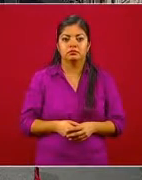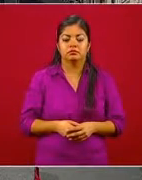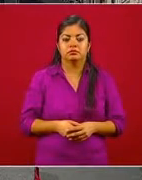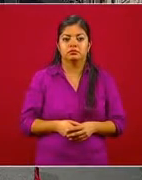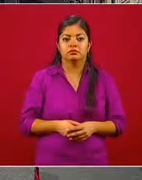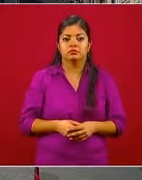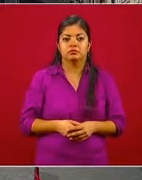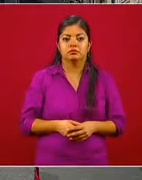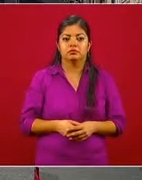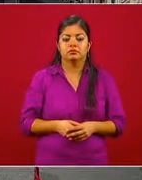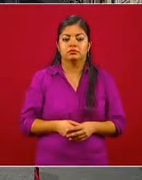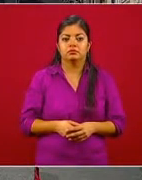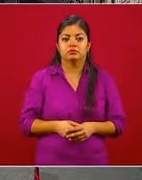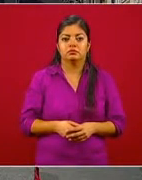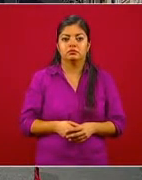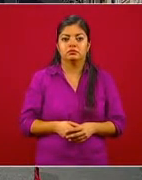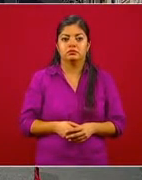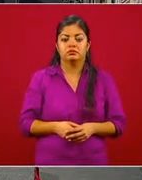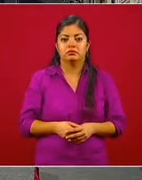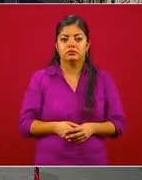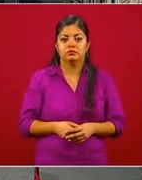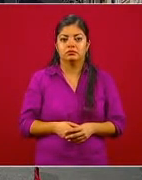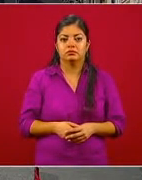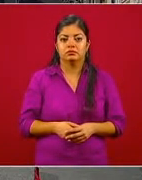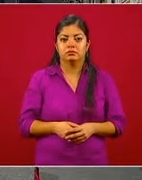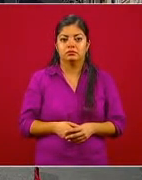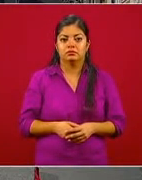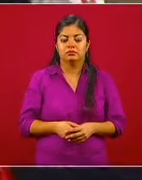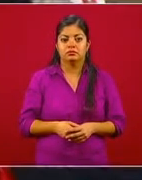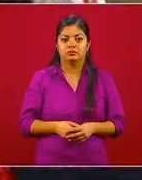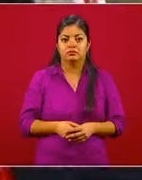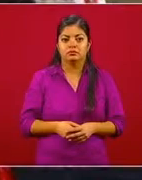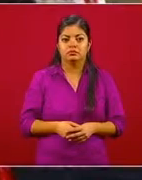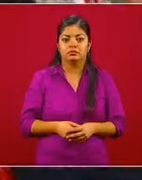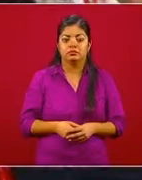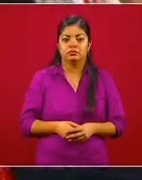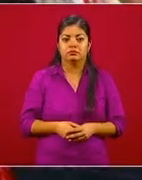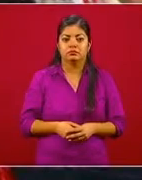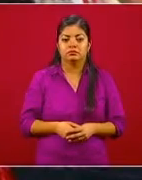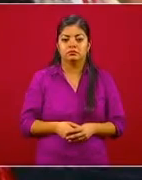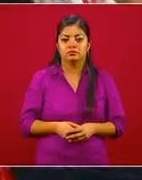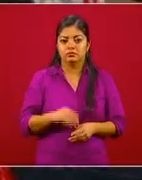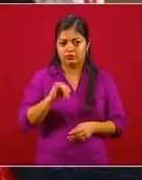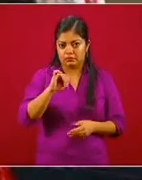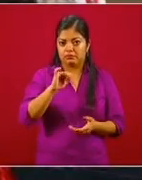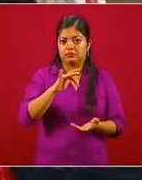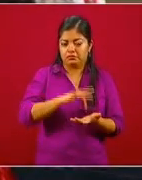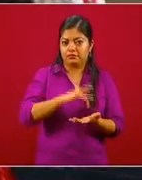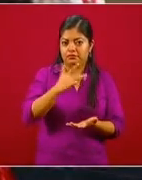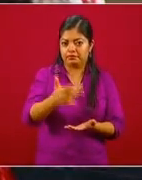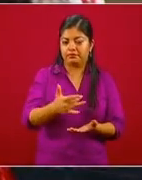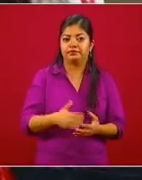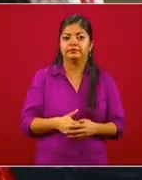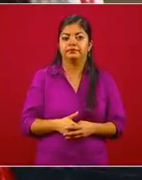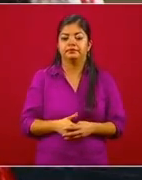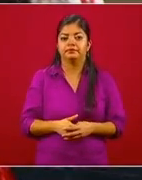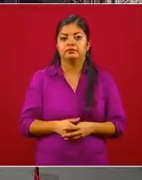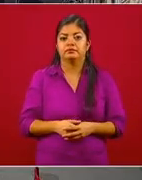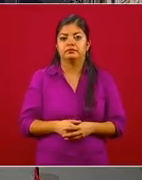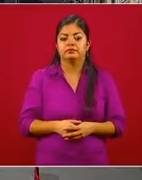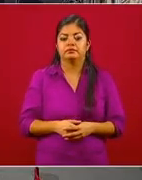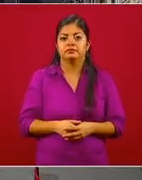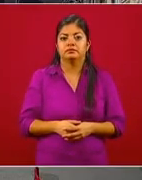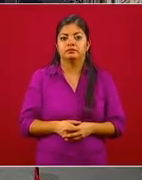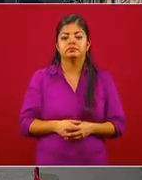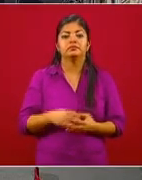it. And what about the states that are not or could not abide by the current regulations of the federal